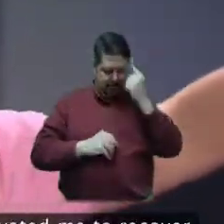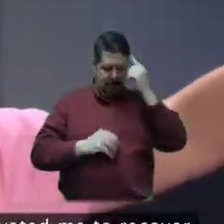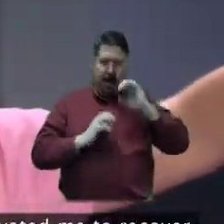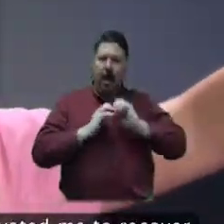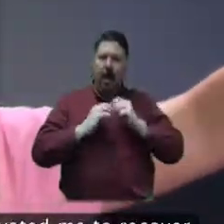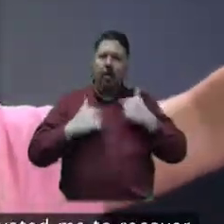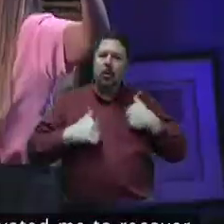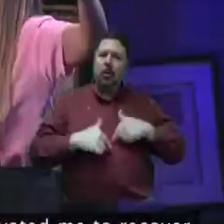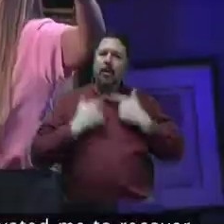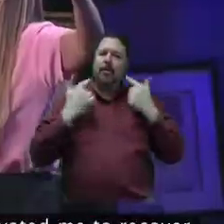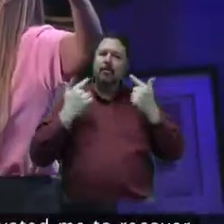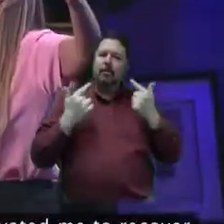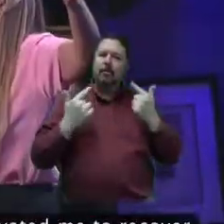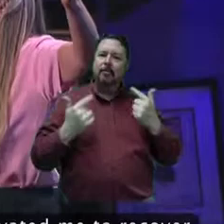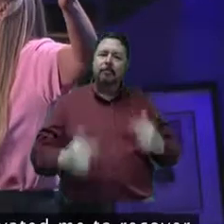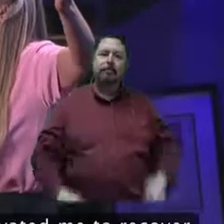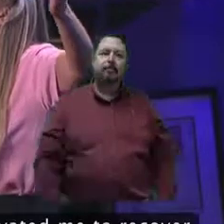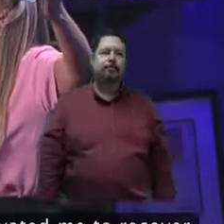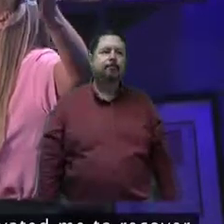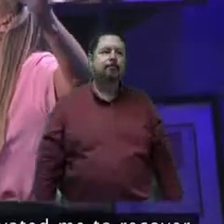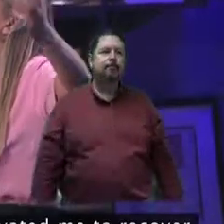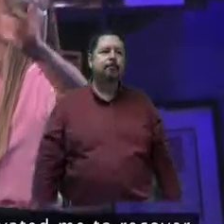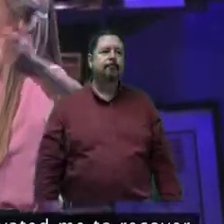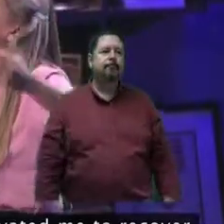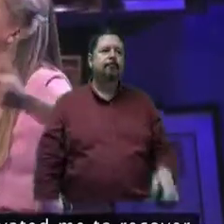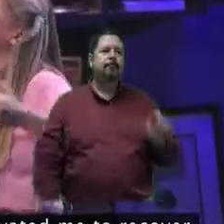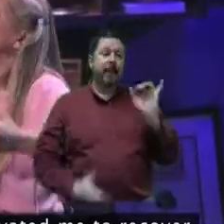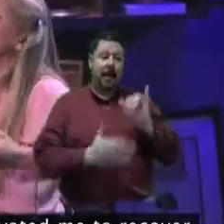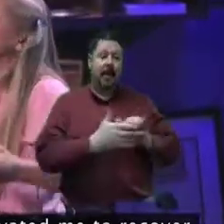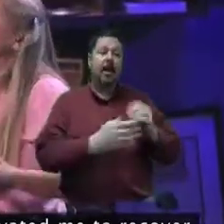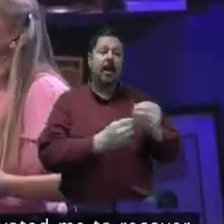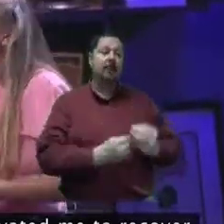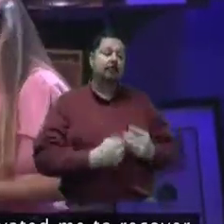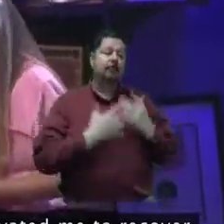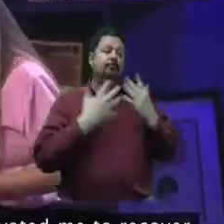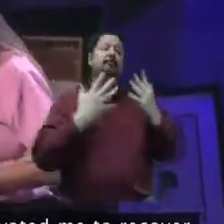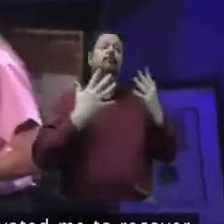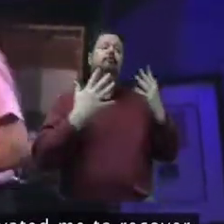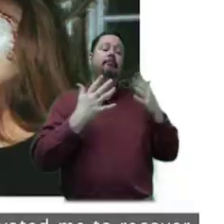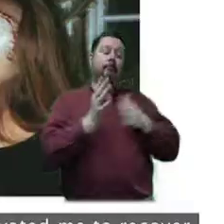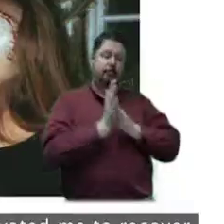our lives. And it motivated me to recover.